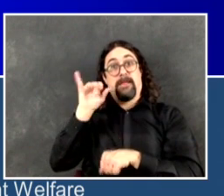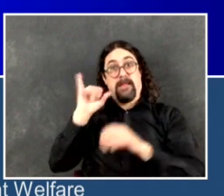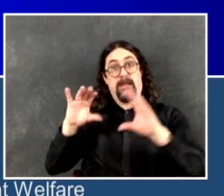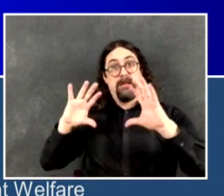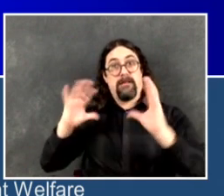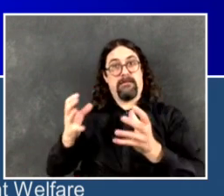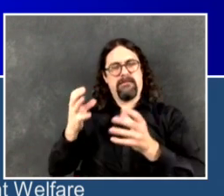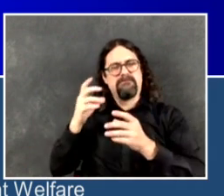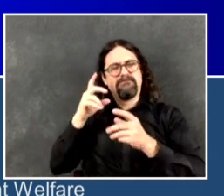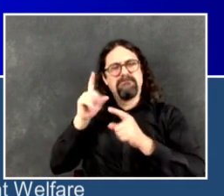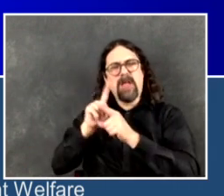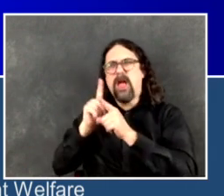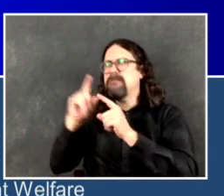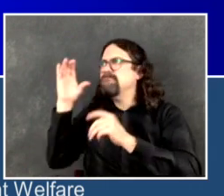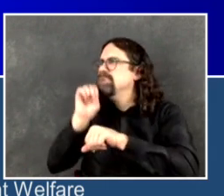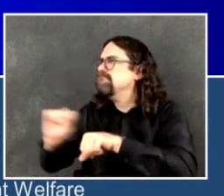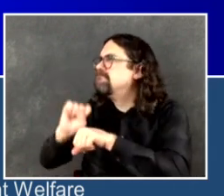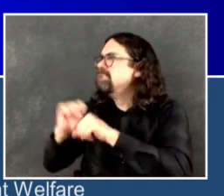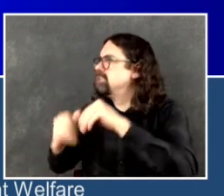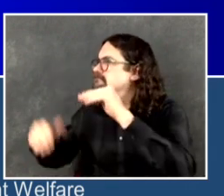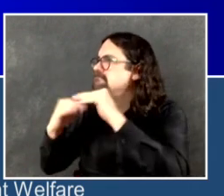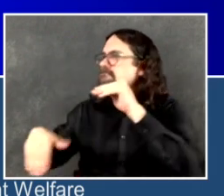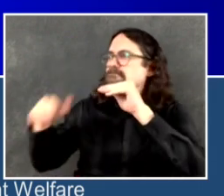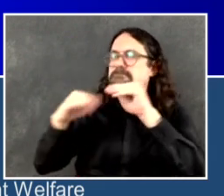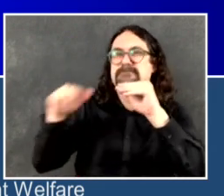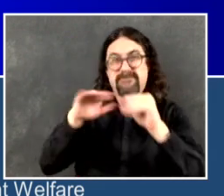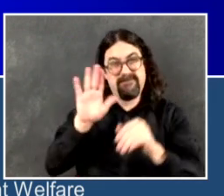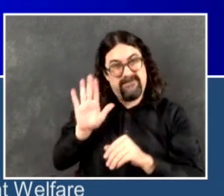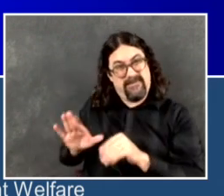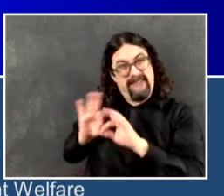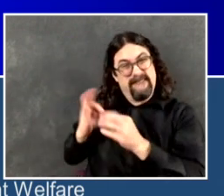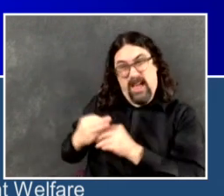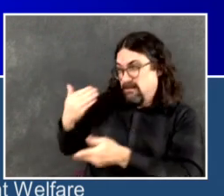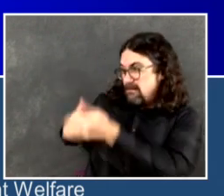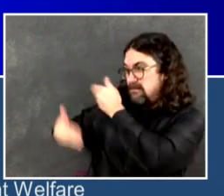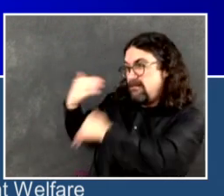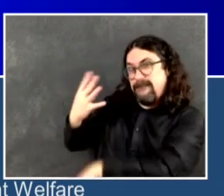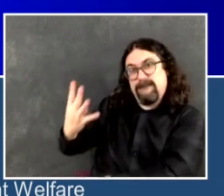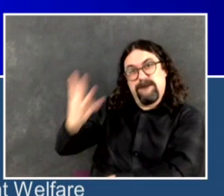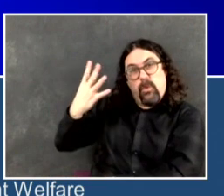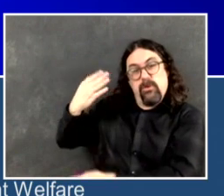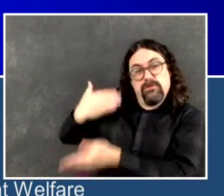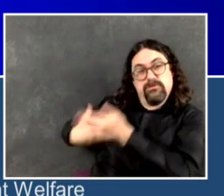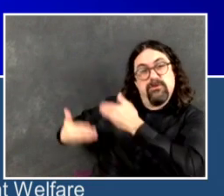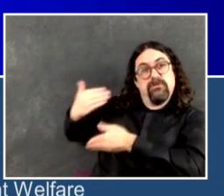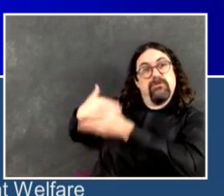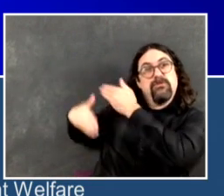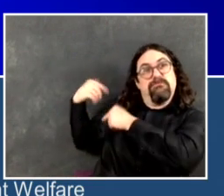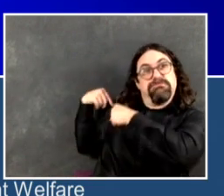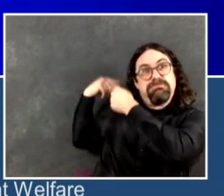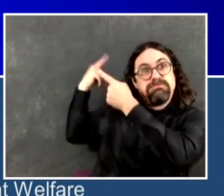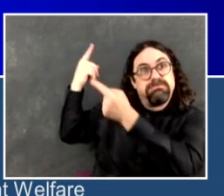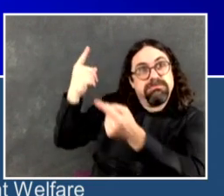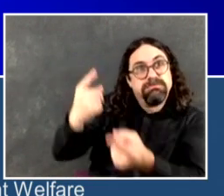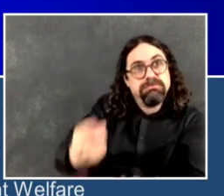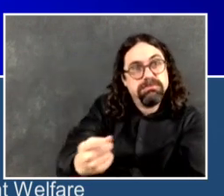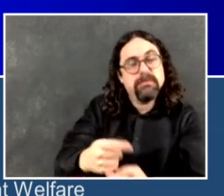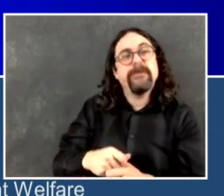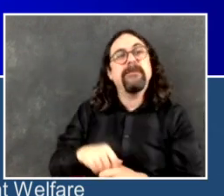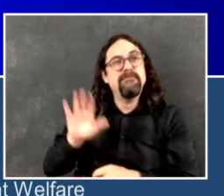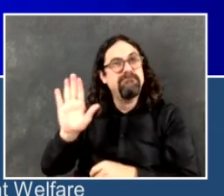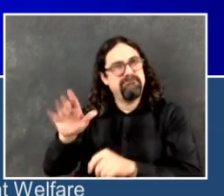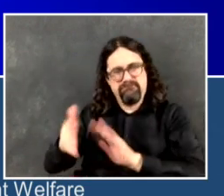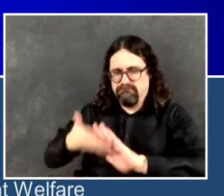crucial those extraordinary nonprofits are to the city. She brings amazing perspective to this effort.